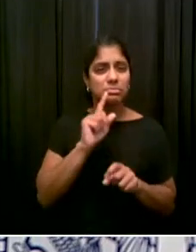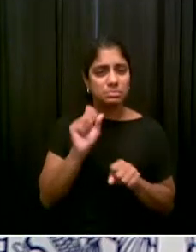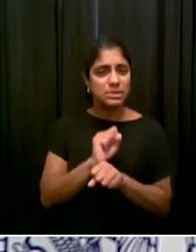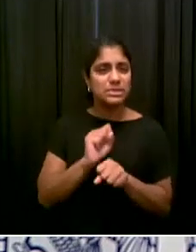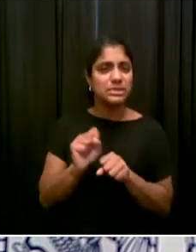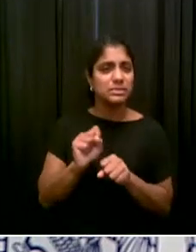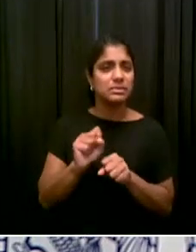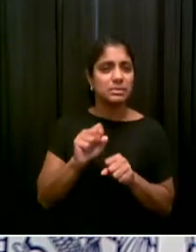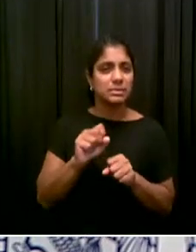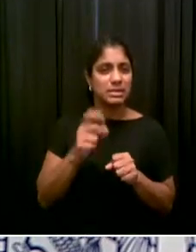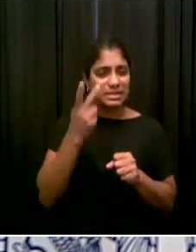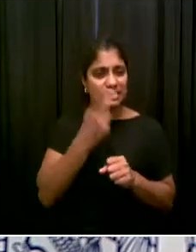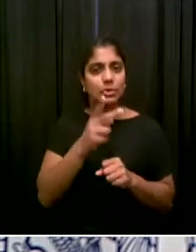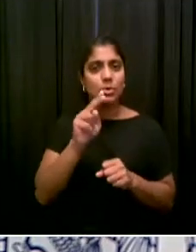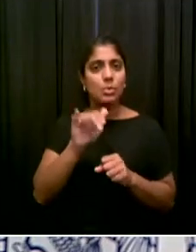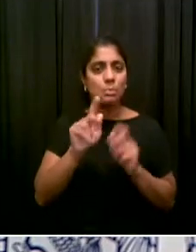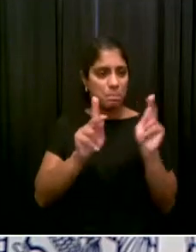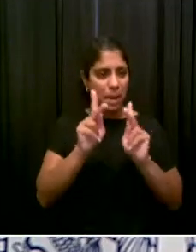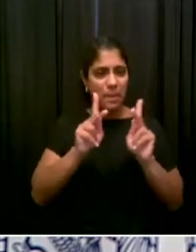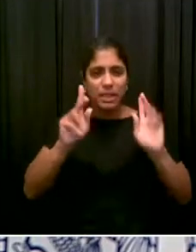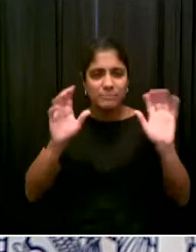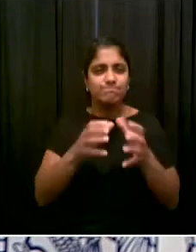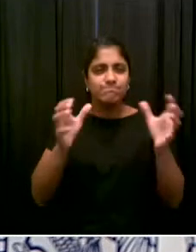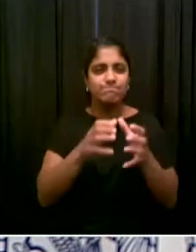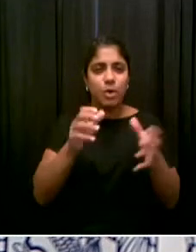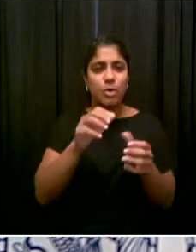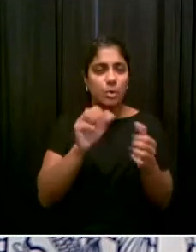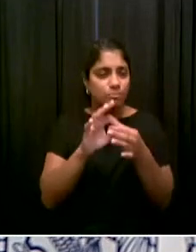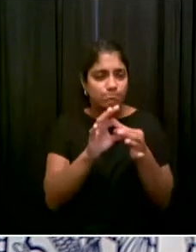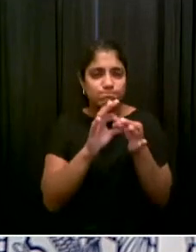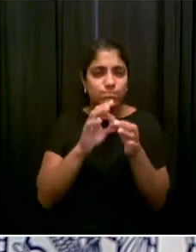needs shepherds who make sure that all our communities stay